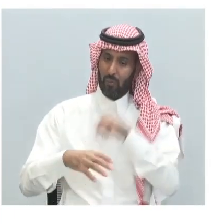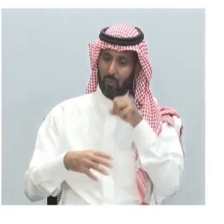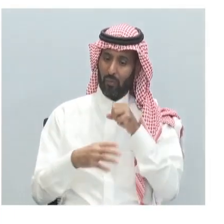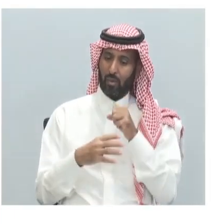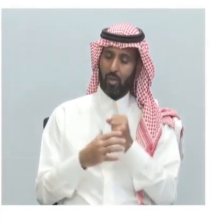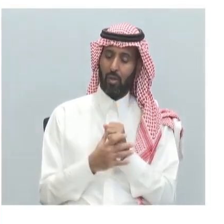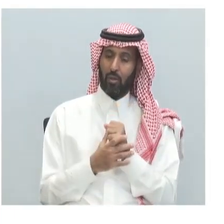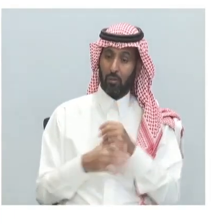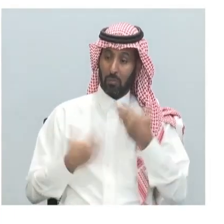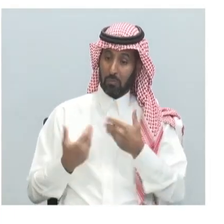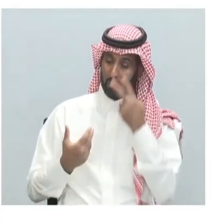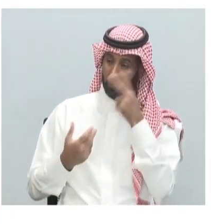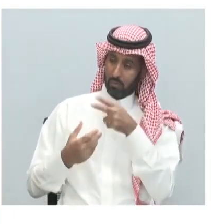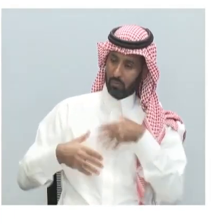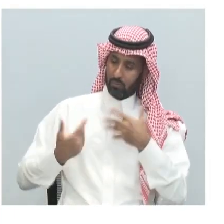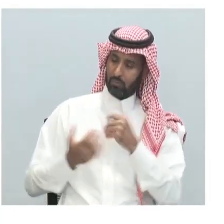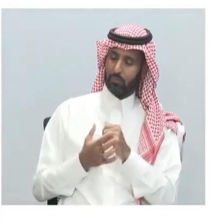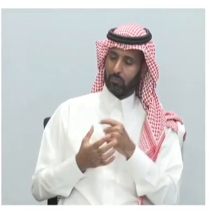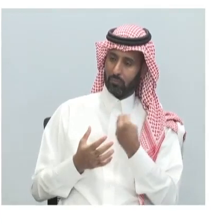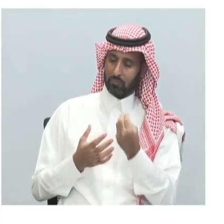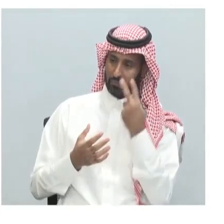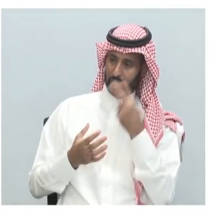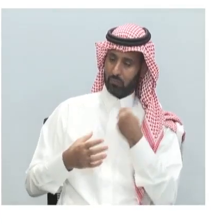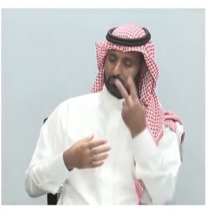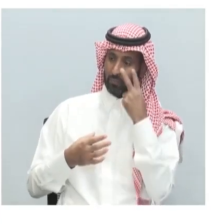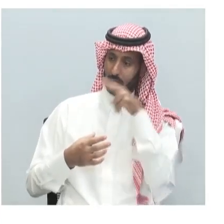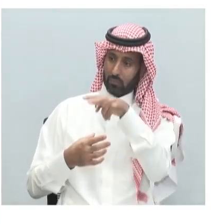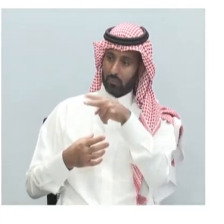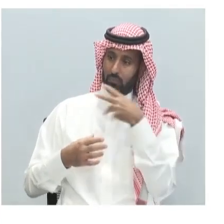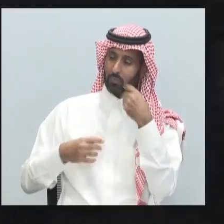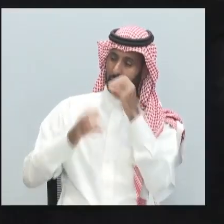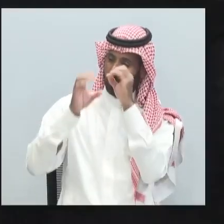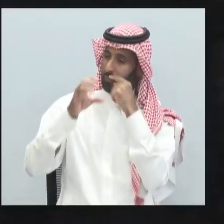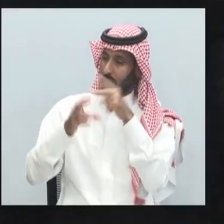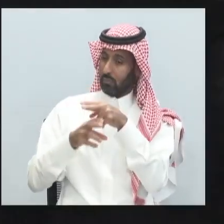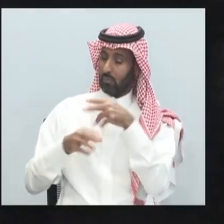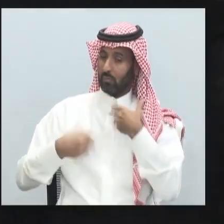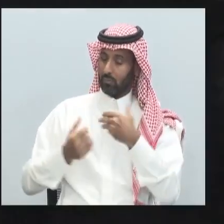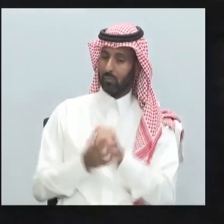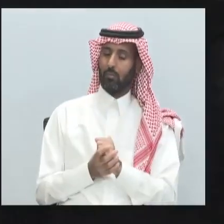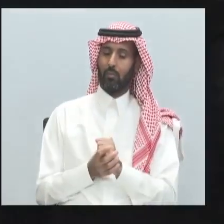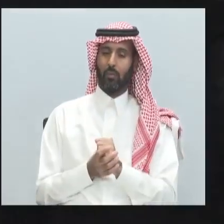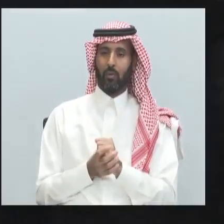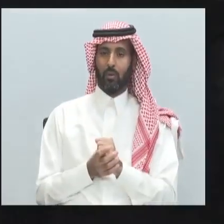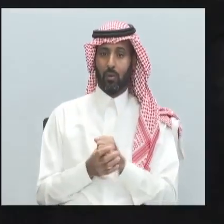are amazing to watch. What does mean watch? Watch, yes, amazing